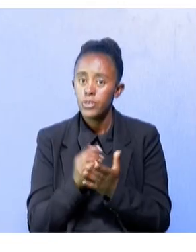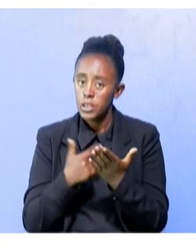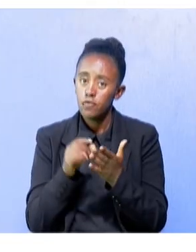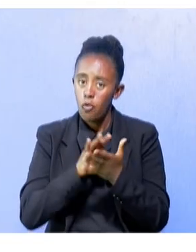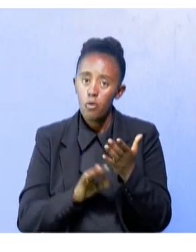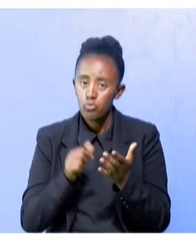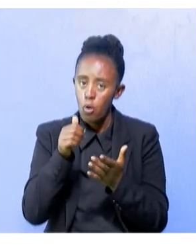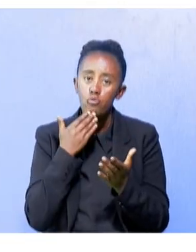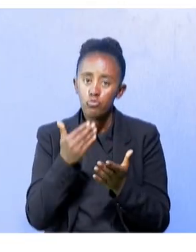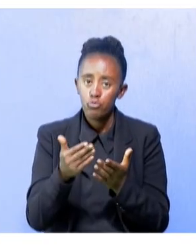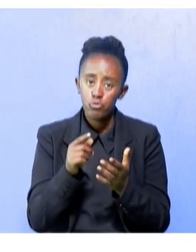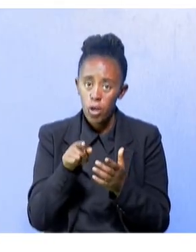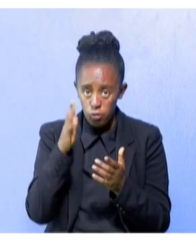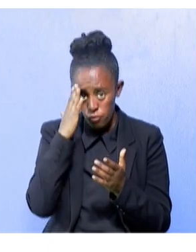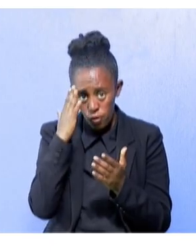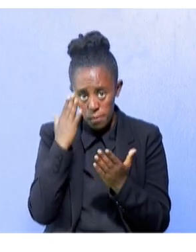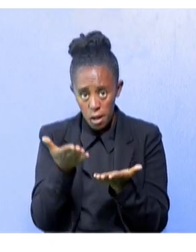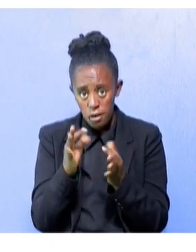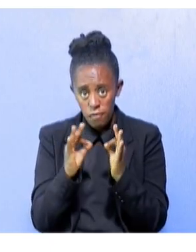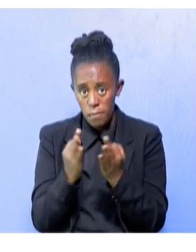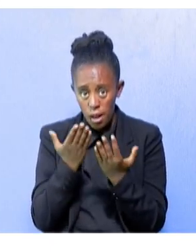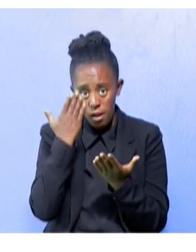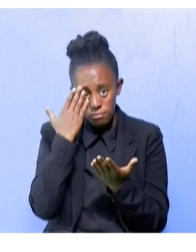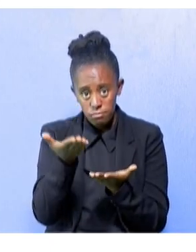form. Are you familiar about this? Was